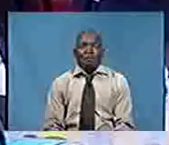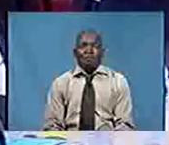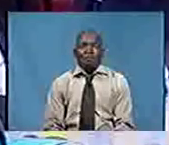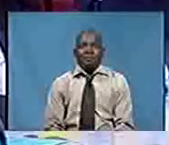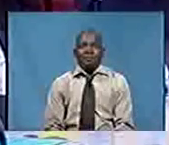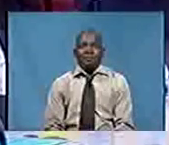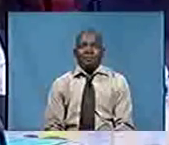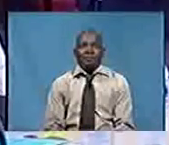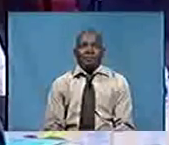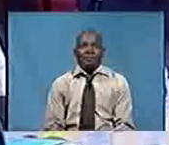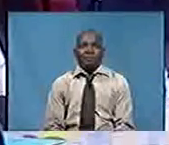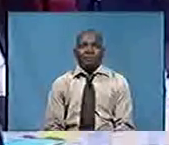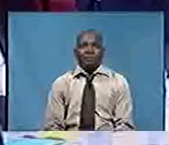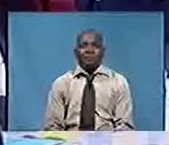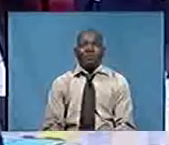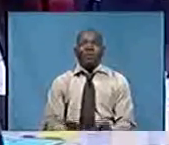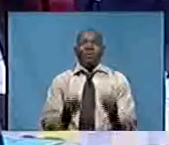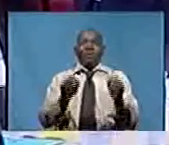Now, my lord,